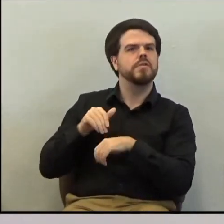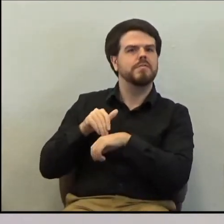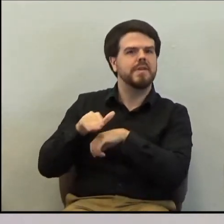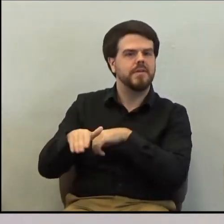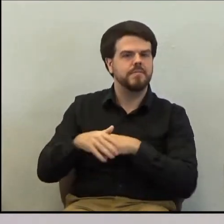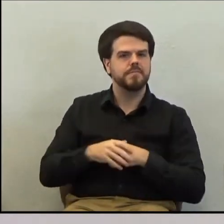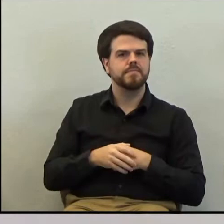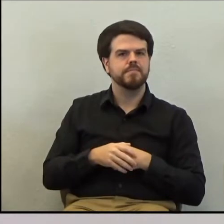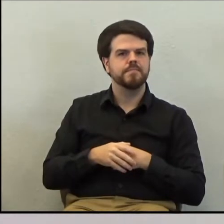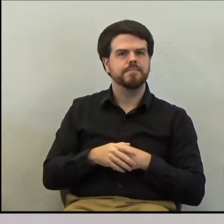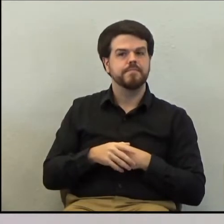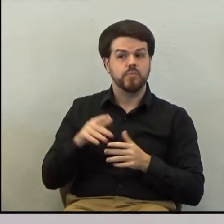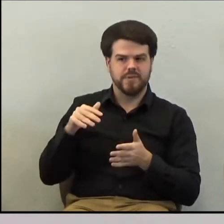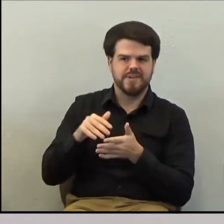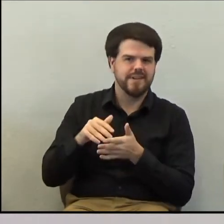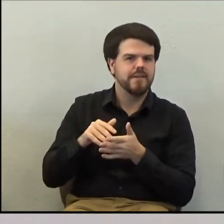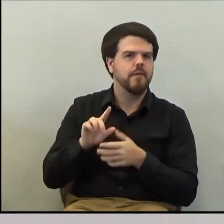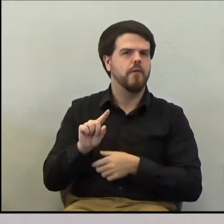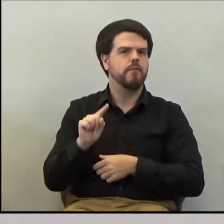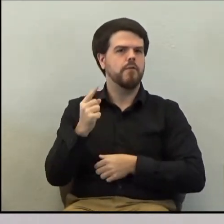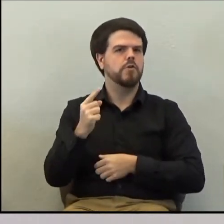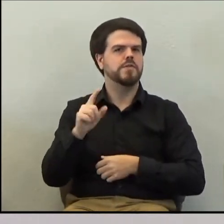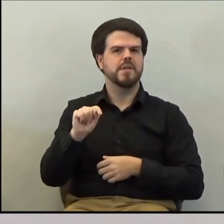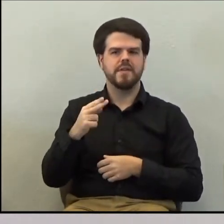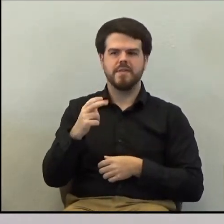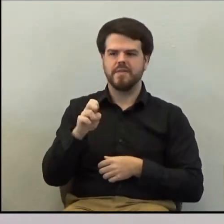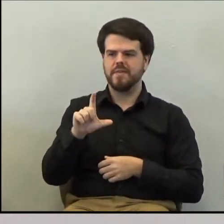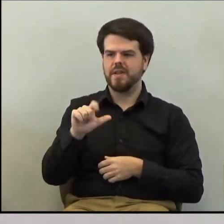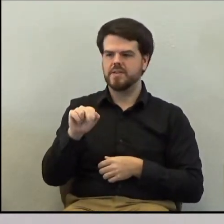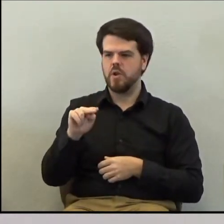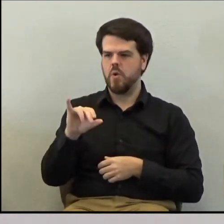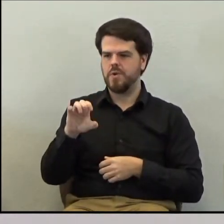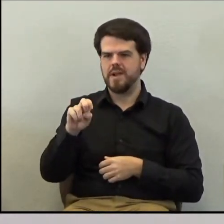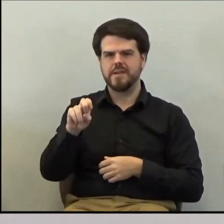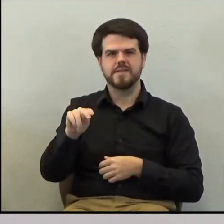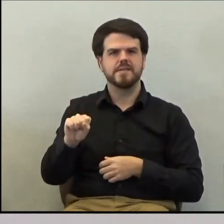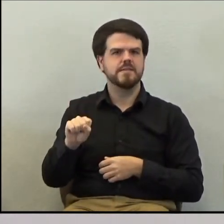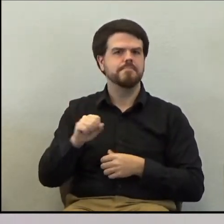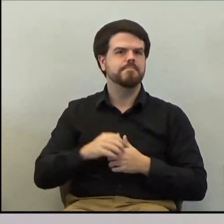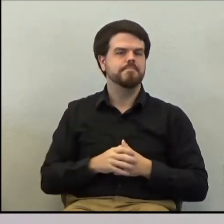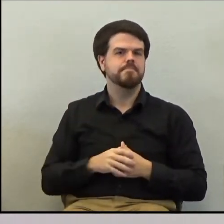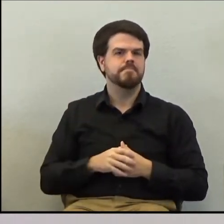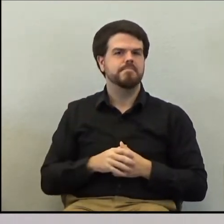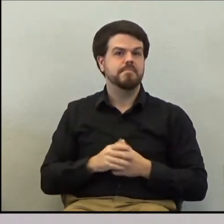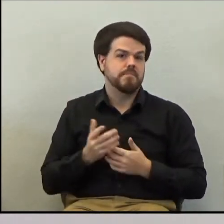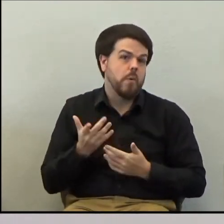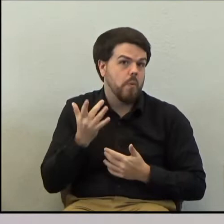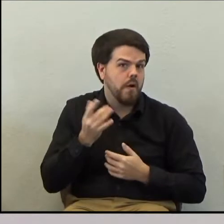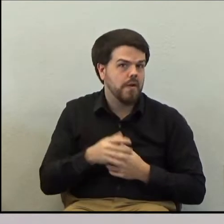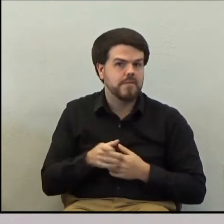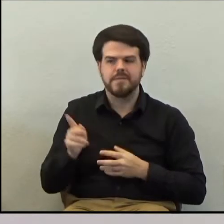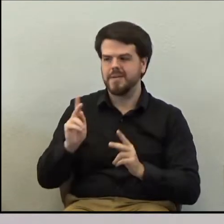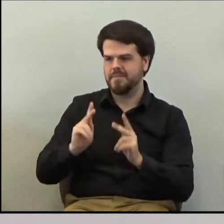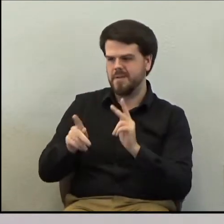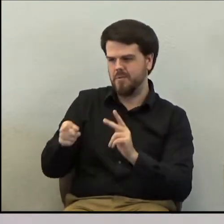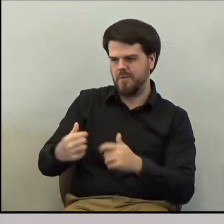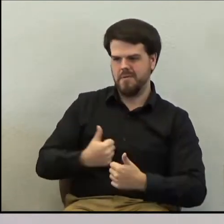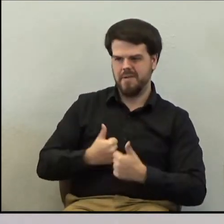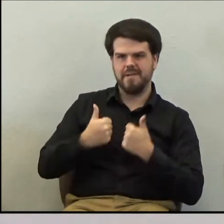but we're studying his first one. We call it 1 Thessalonians, simply because the people in